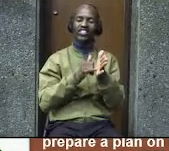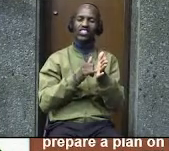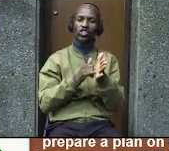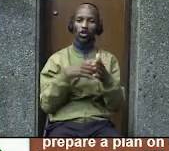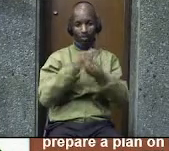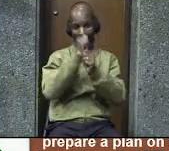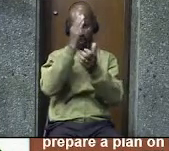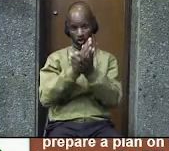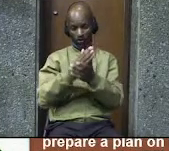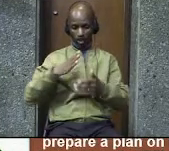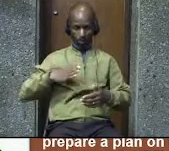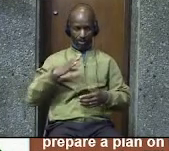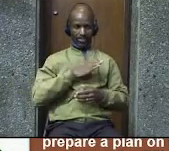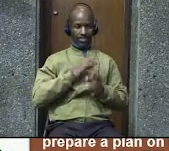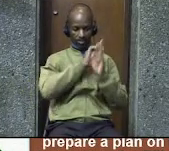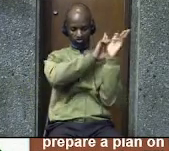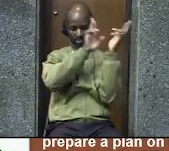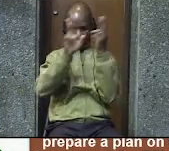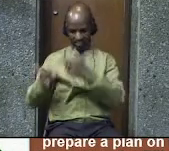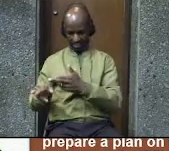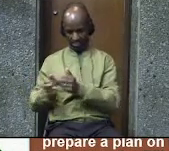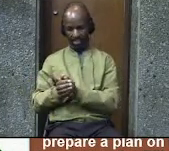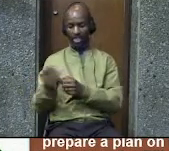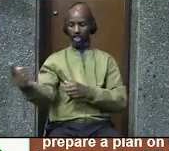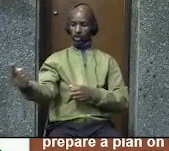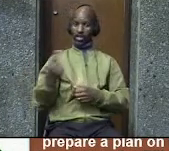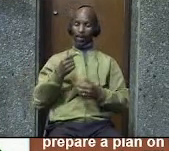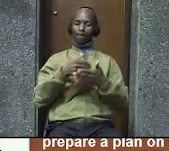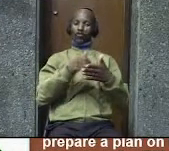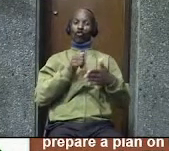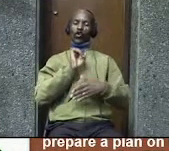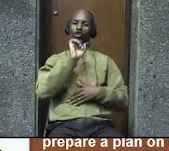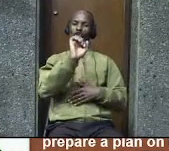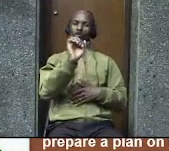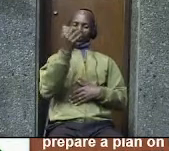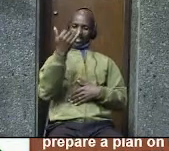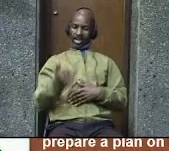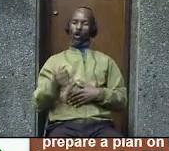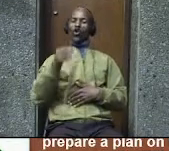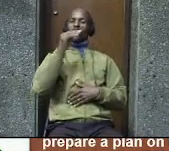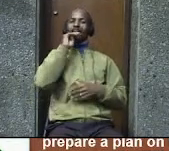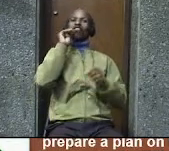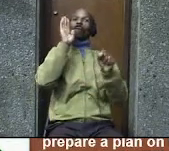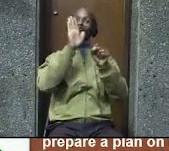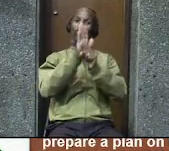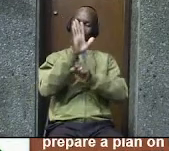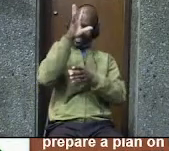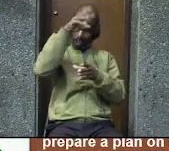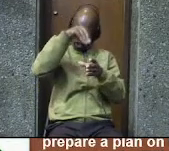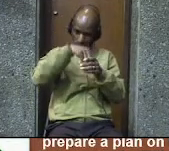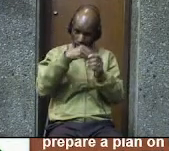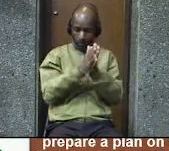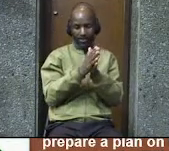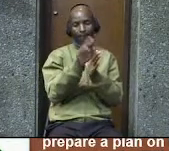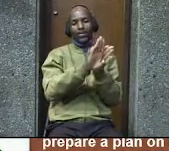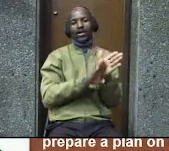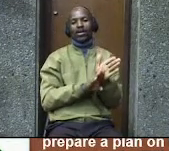make sure that the committee is ready to come before you and meaningfully engage with the